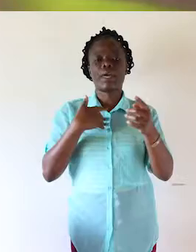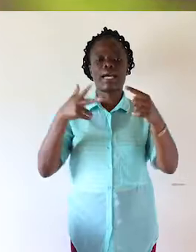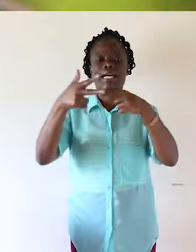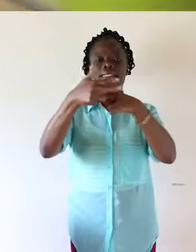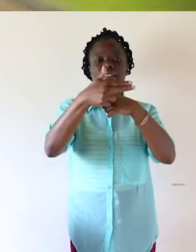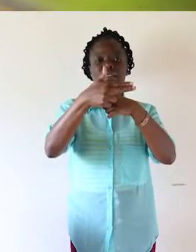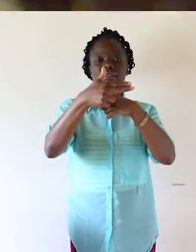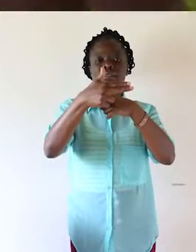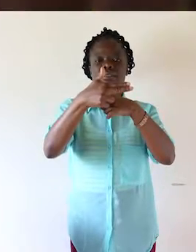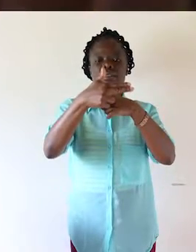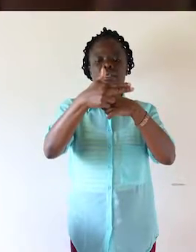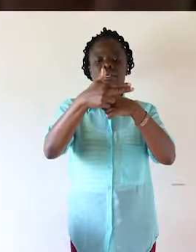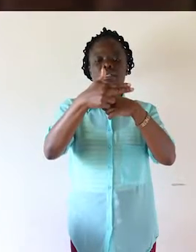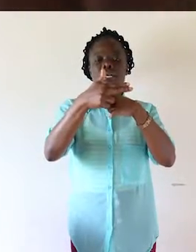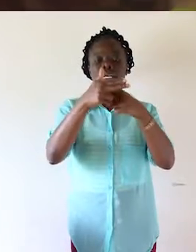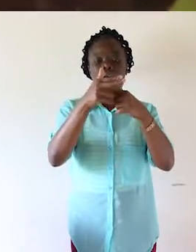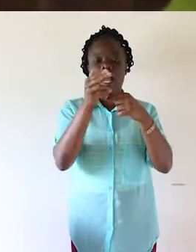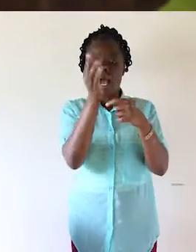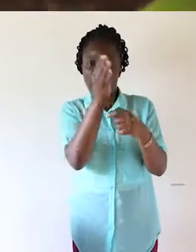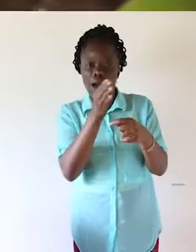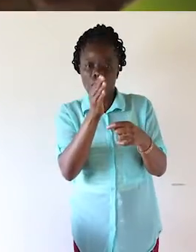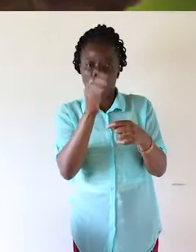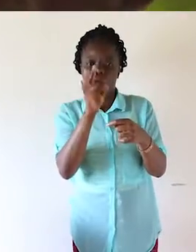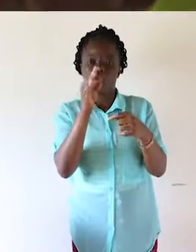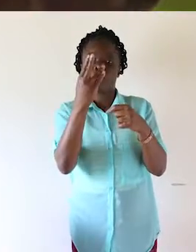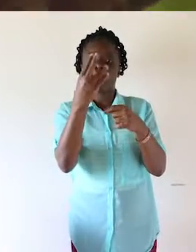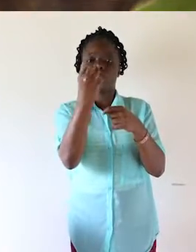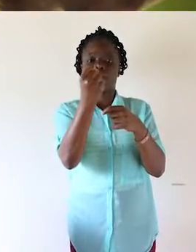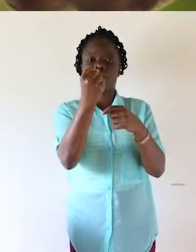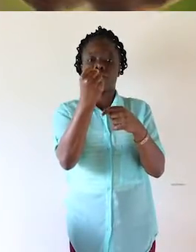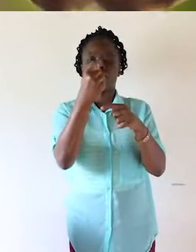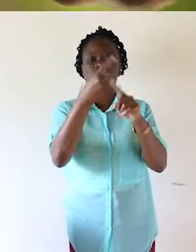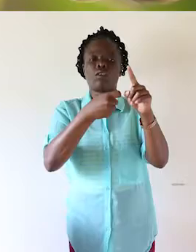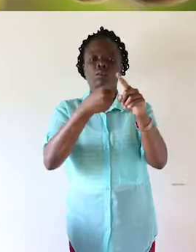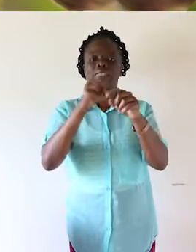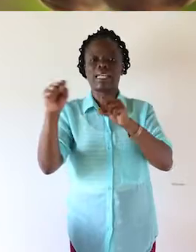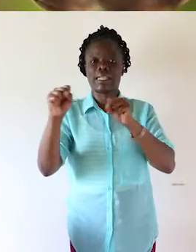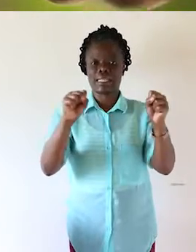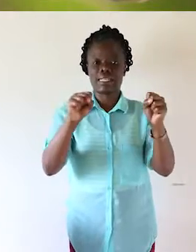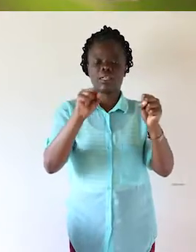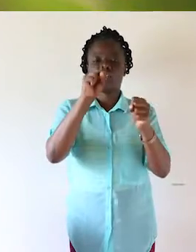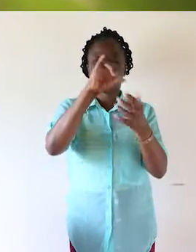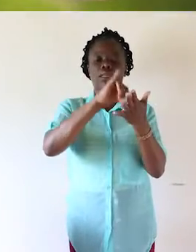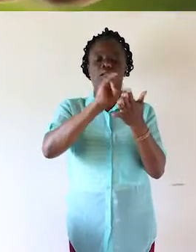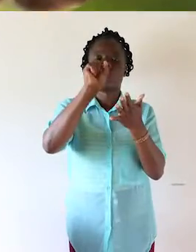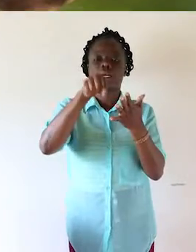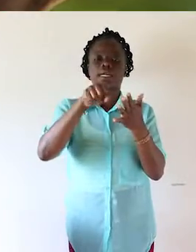Now we are cutting this one at an angle of 45 from either side so that we can